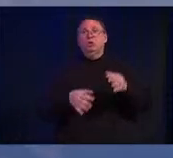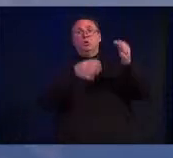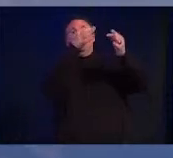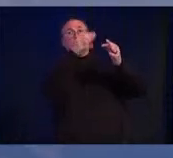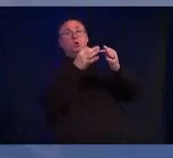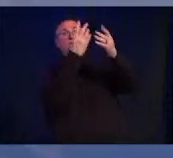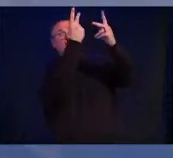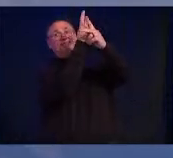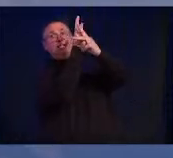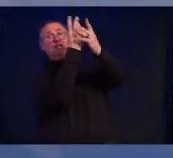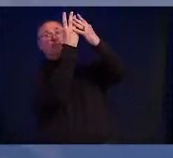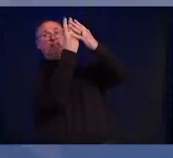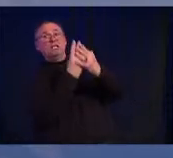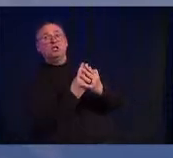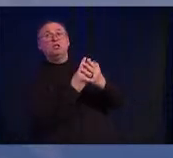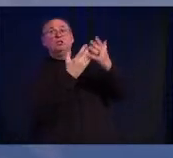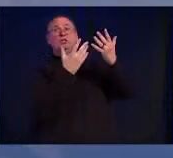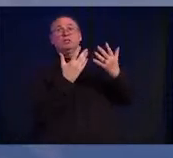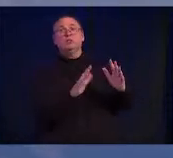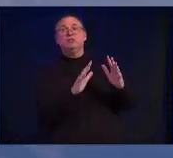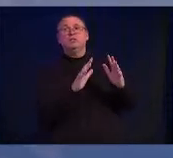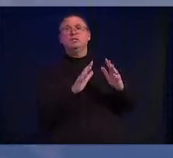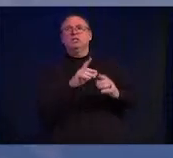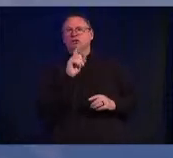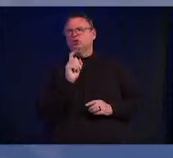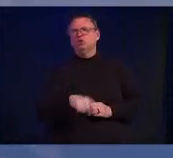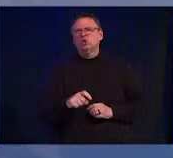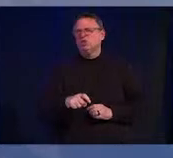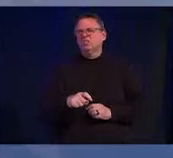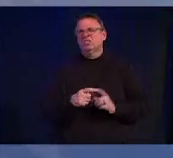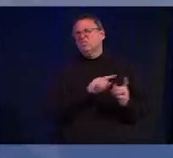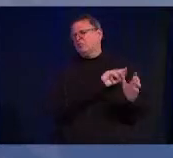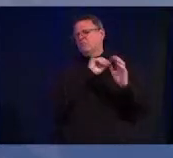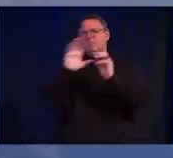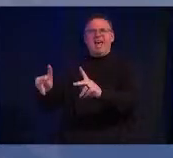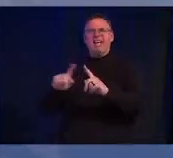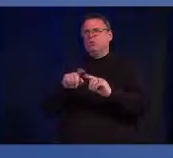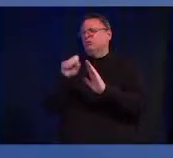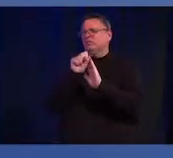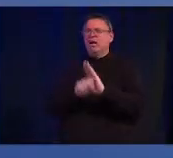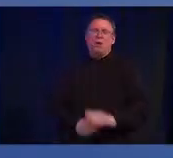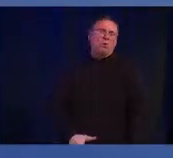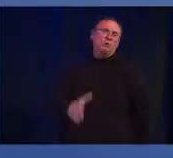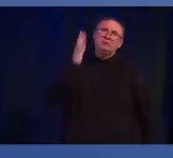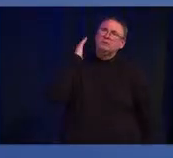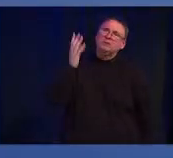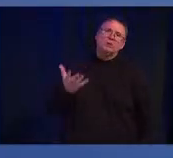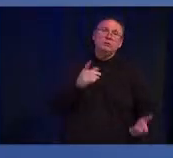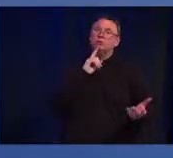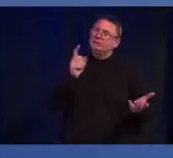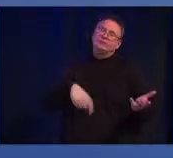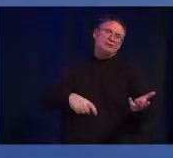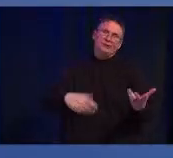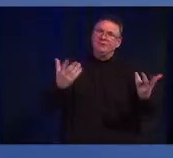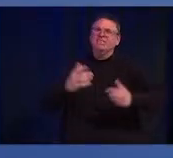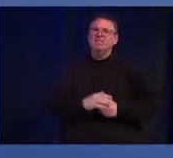and it should have gone back to the states a long time ago. Mr.